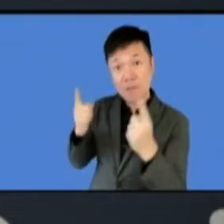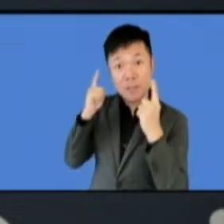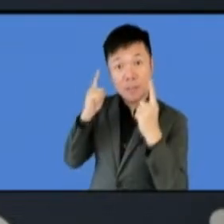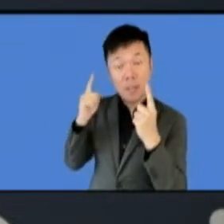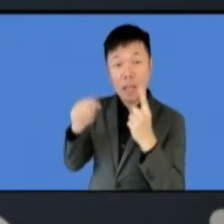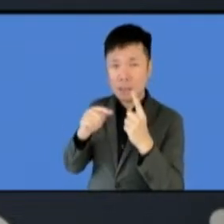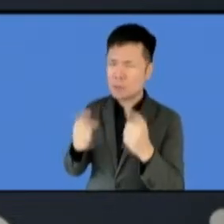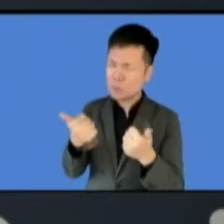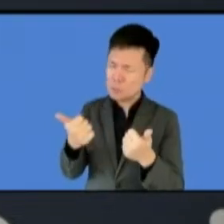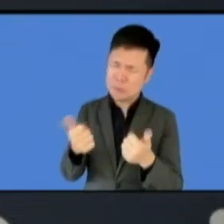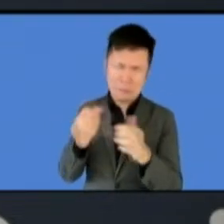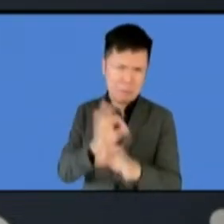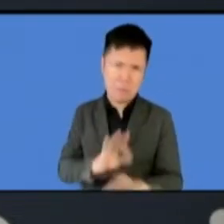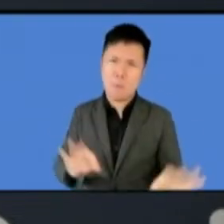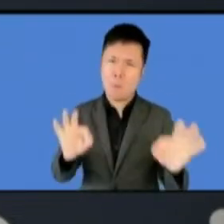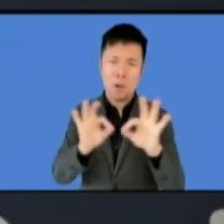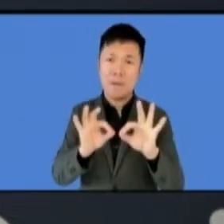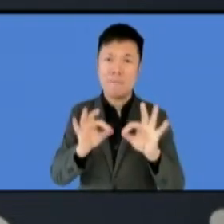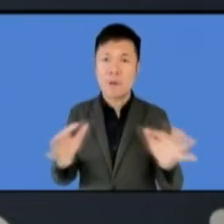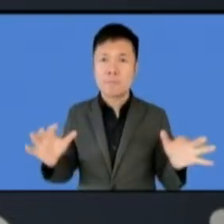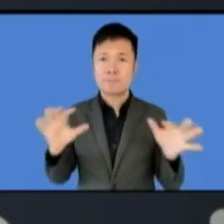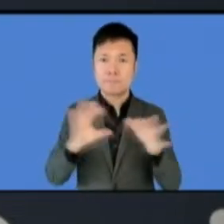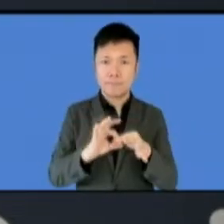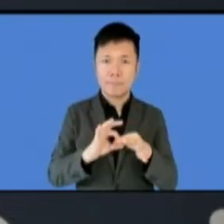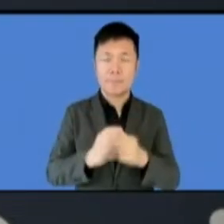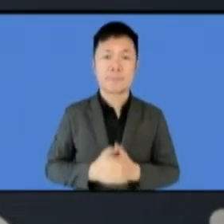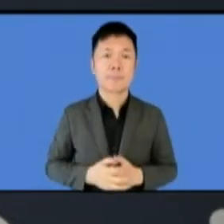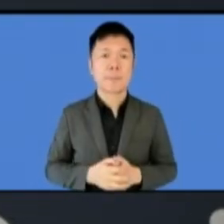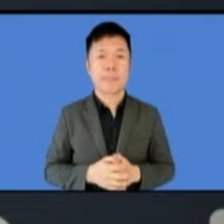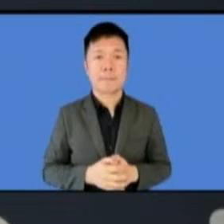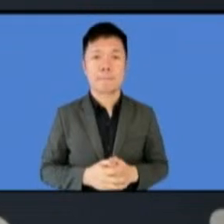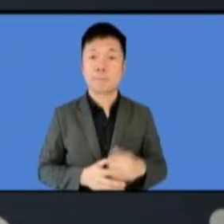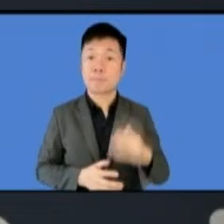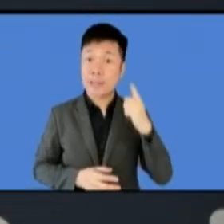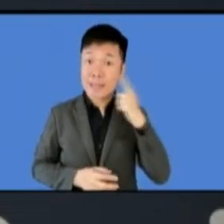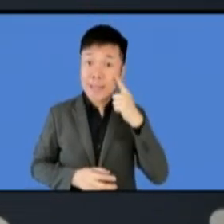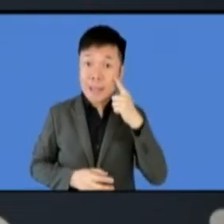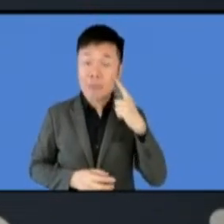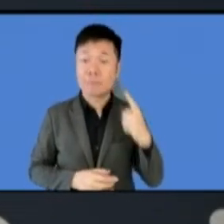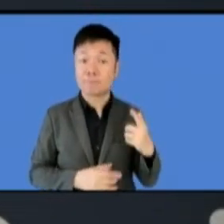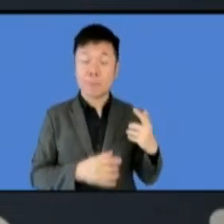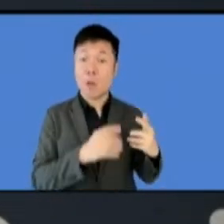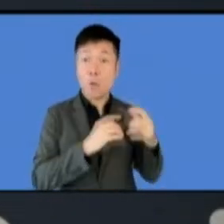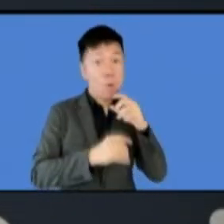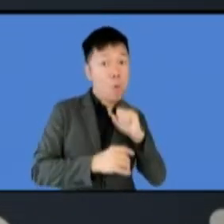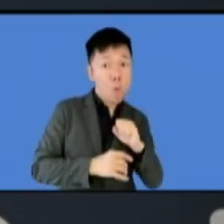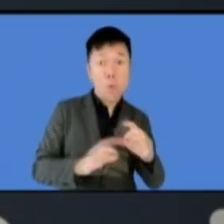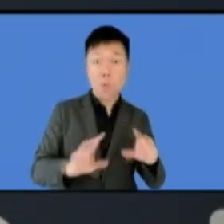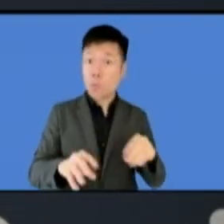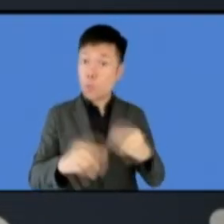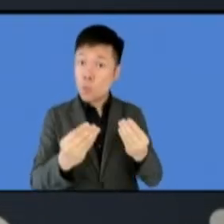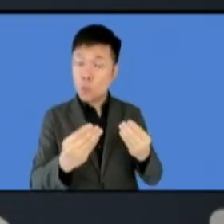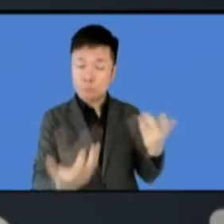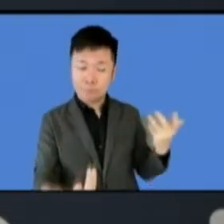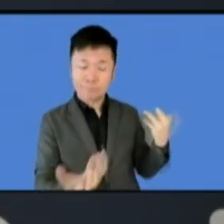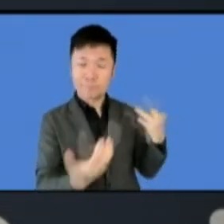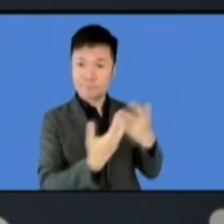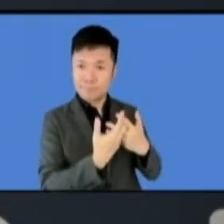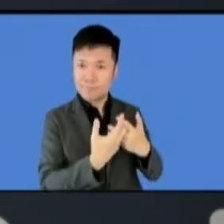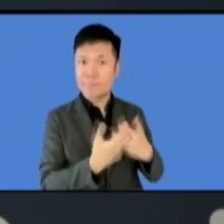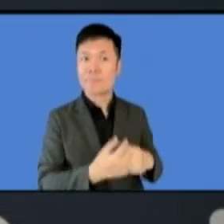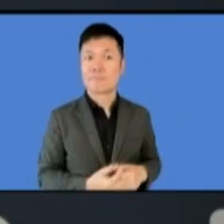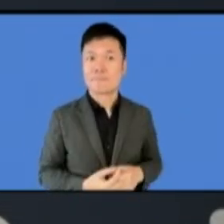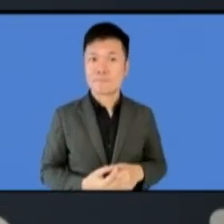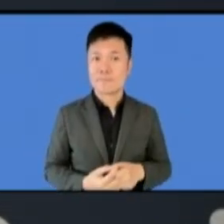or relationships. So if you think about intergenerational as an approach, it can be magical, it can be transformational, and it's